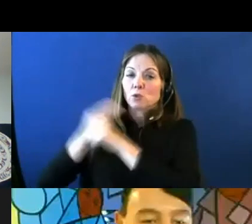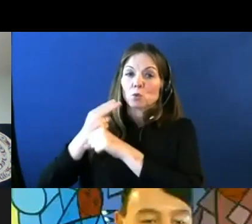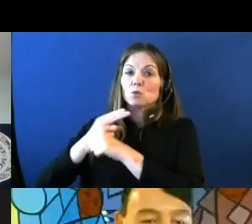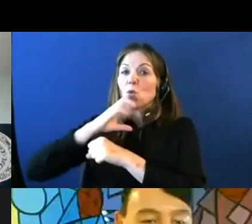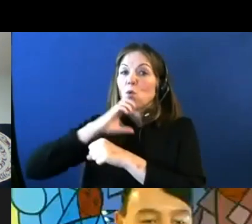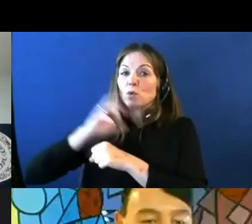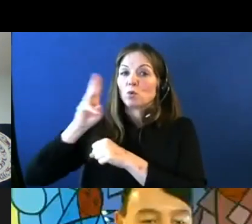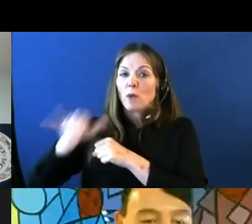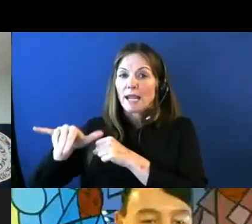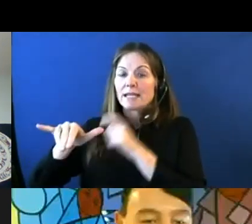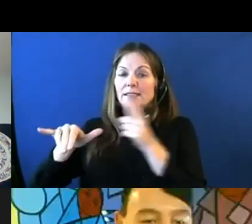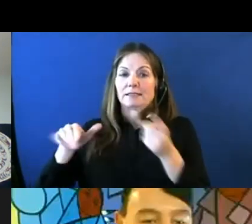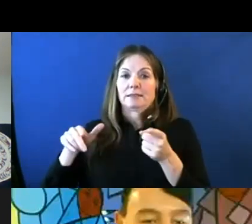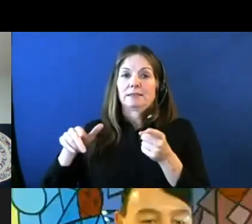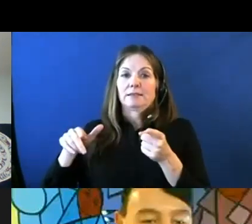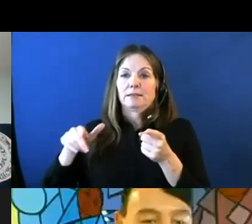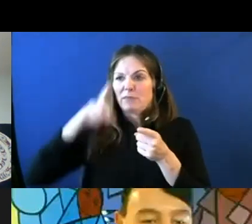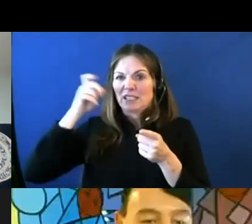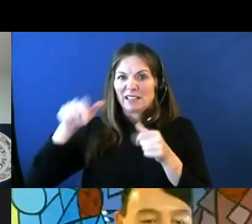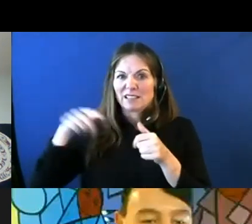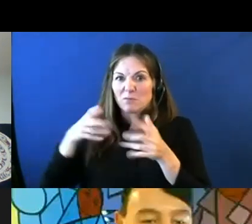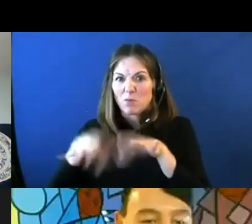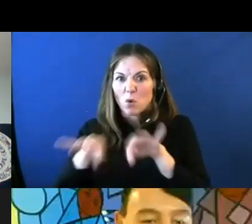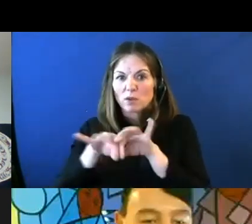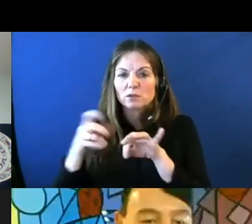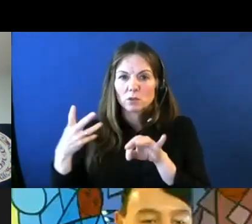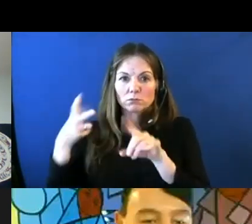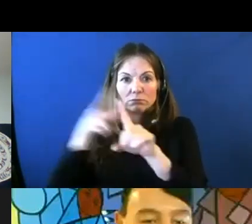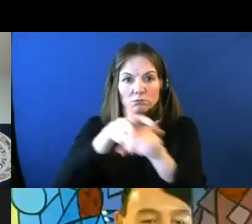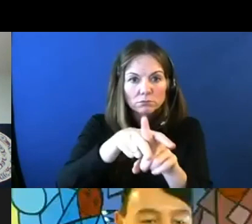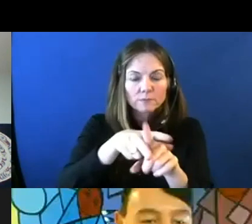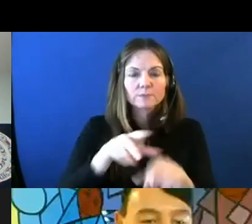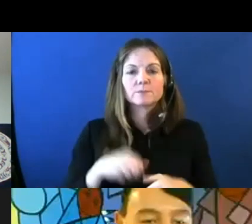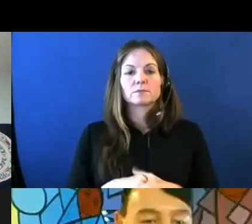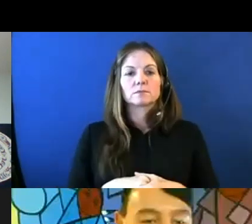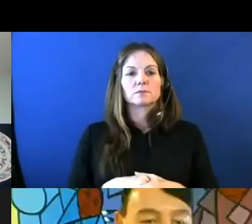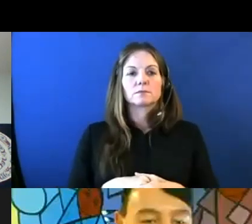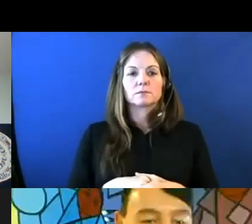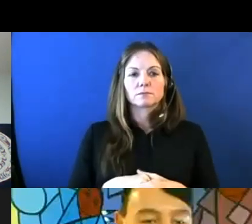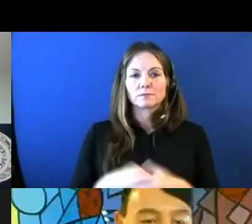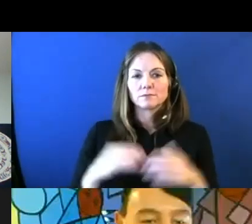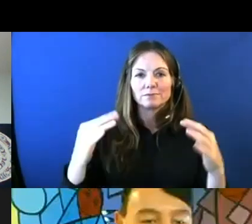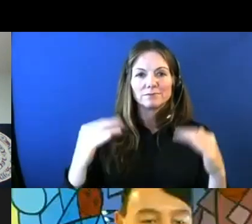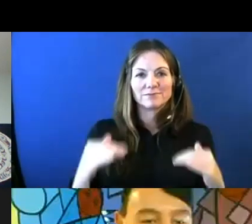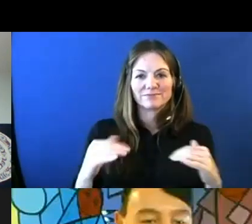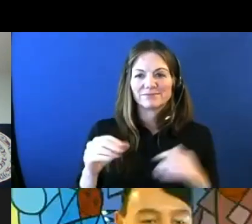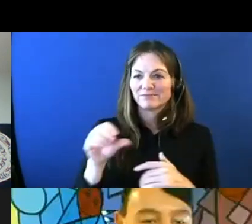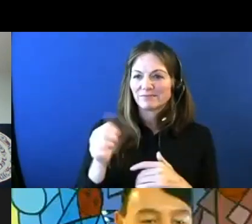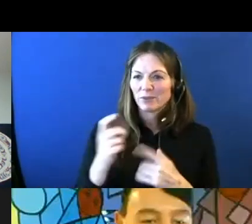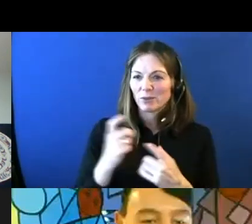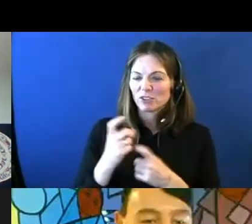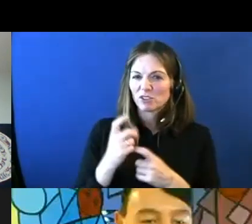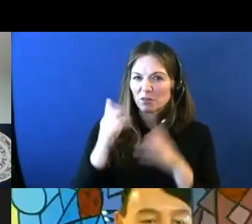advancement for the youth on the land out there. One of the other questions here, thank you so much for an interesting and